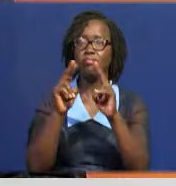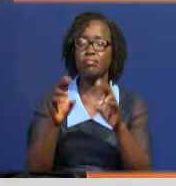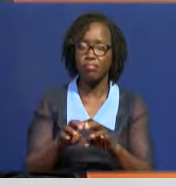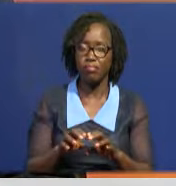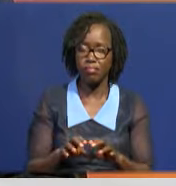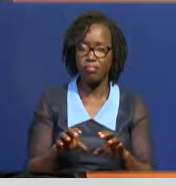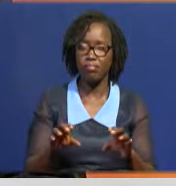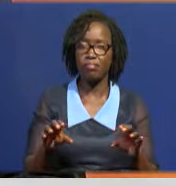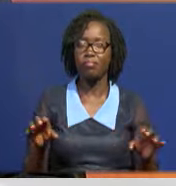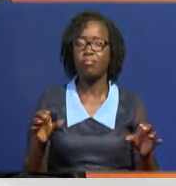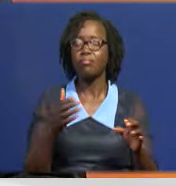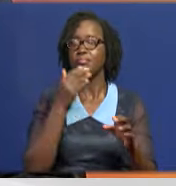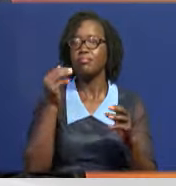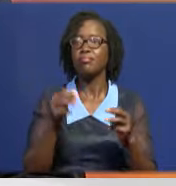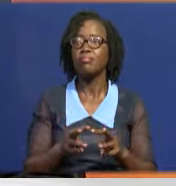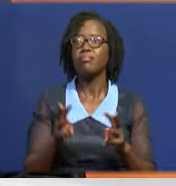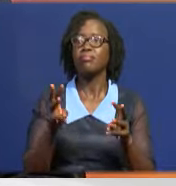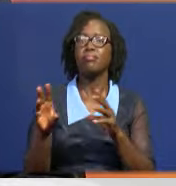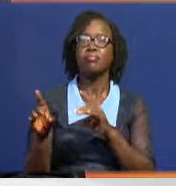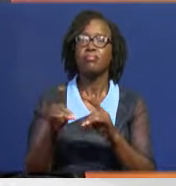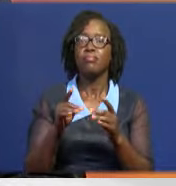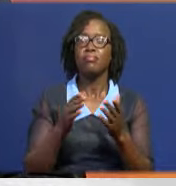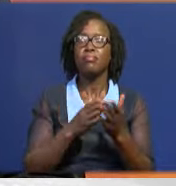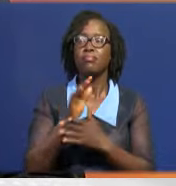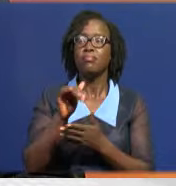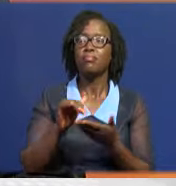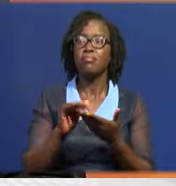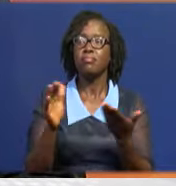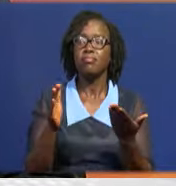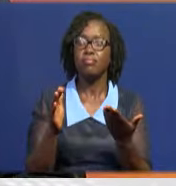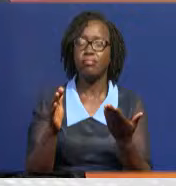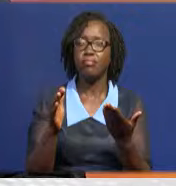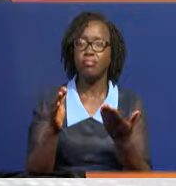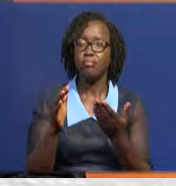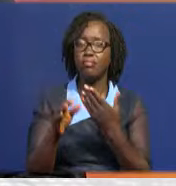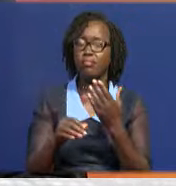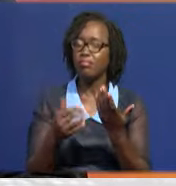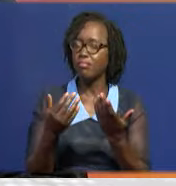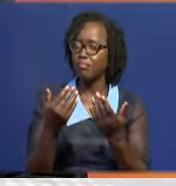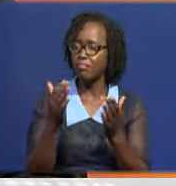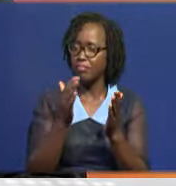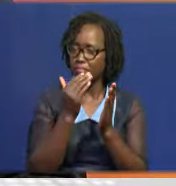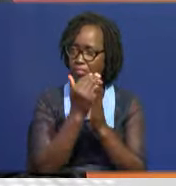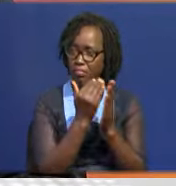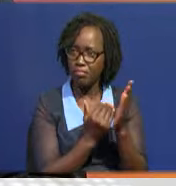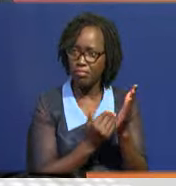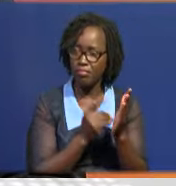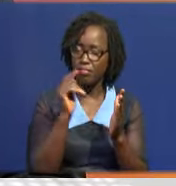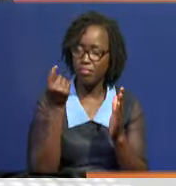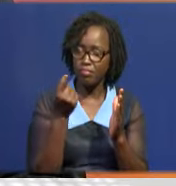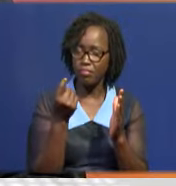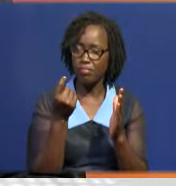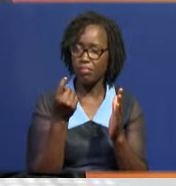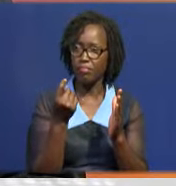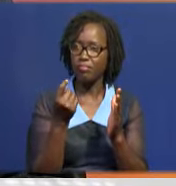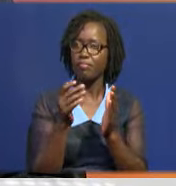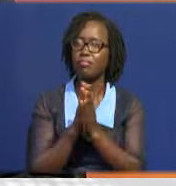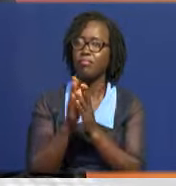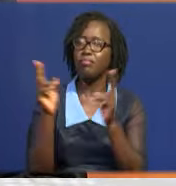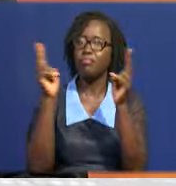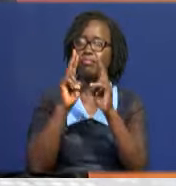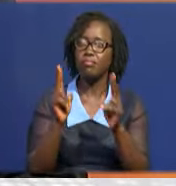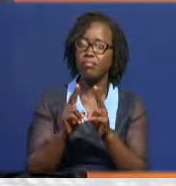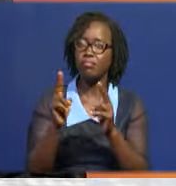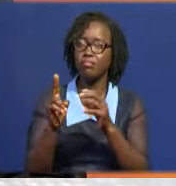market. And the best way to do that is to ensure that we have more co-production arrangements between Kenyan producers and foreign